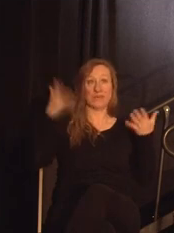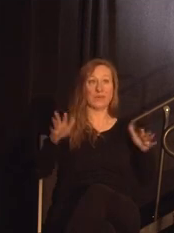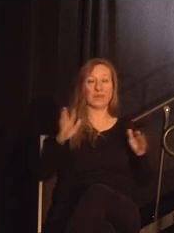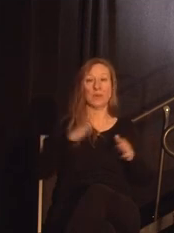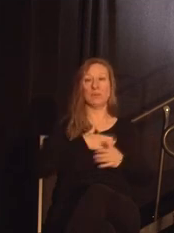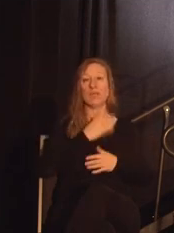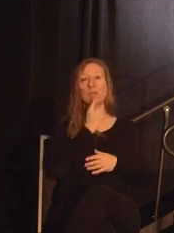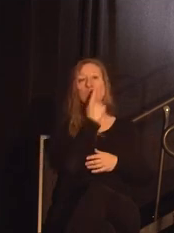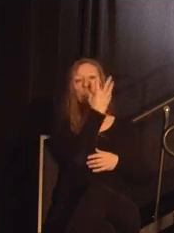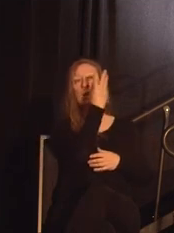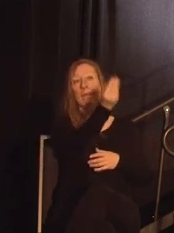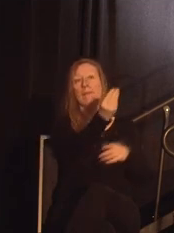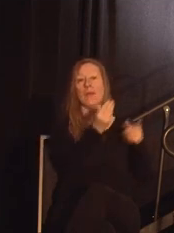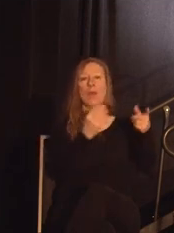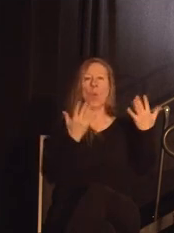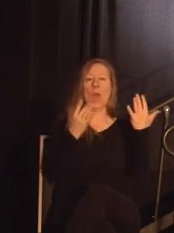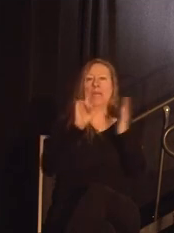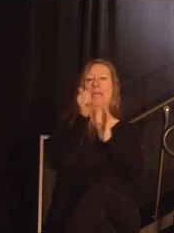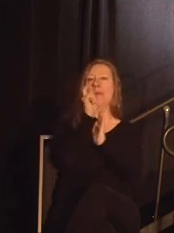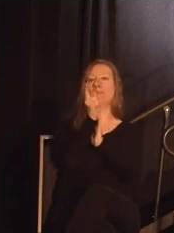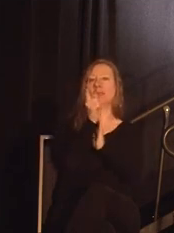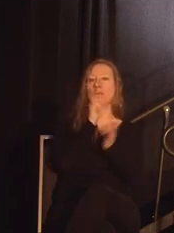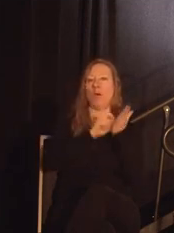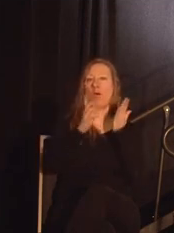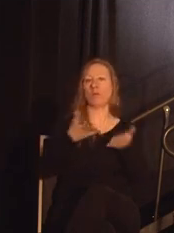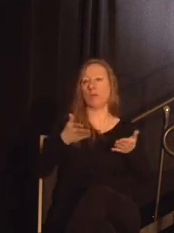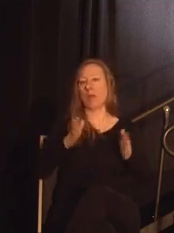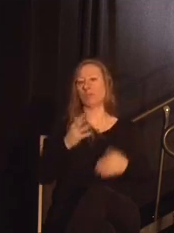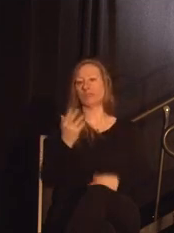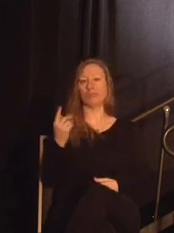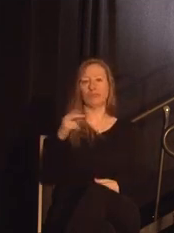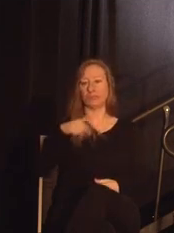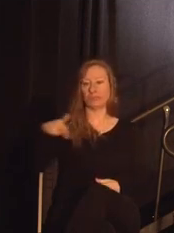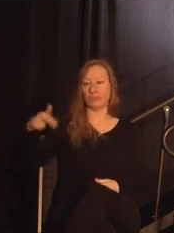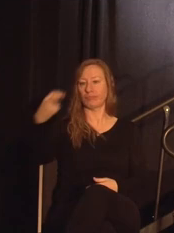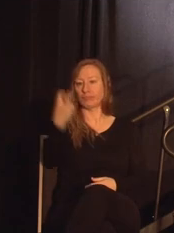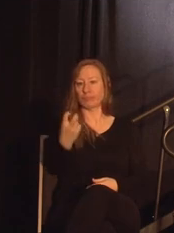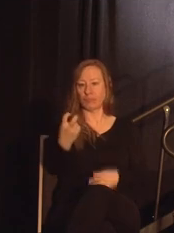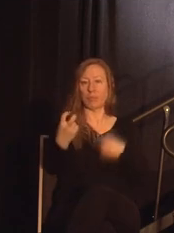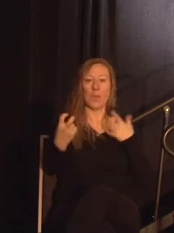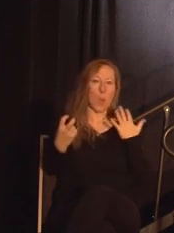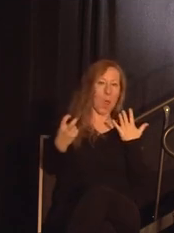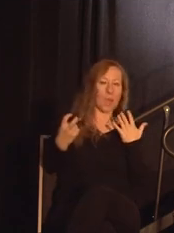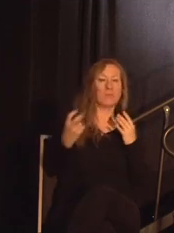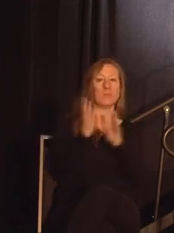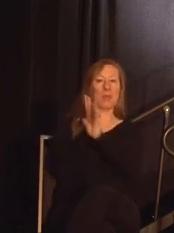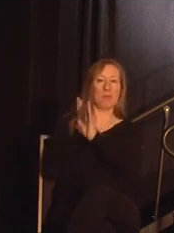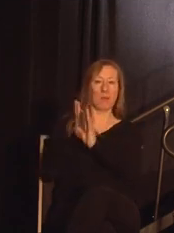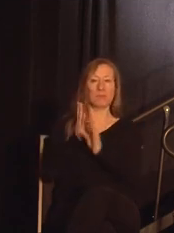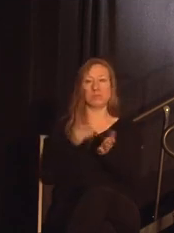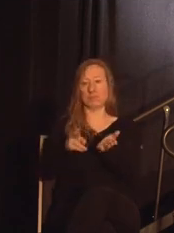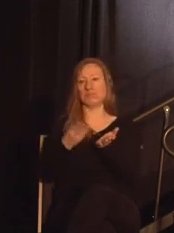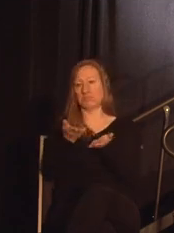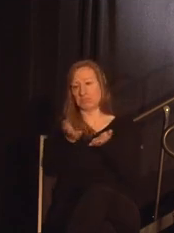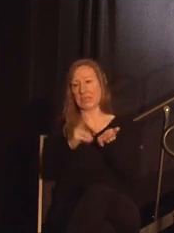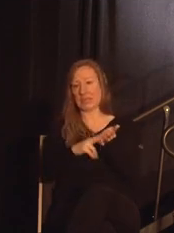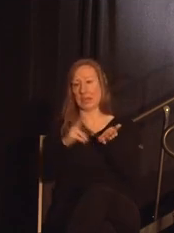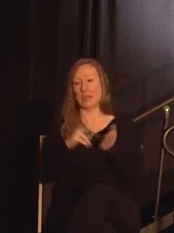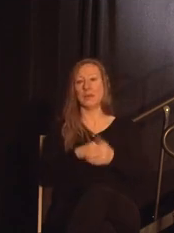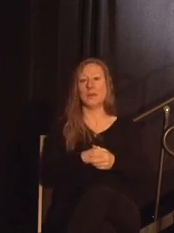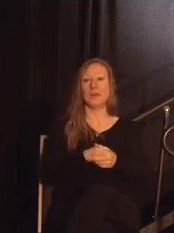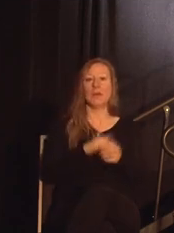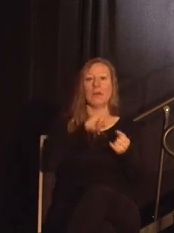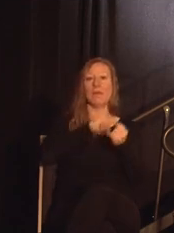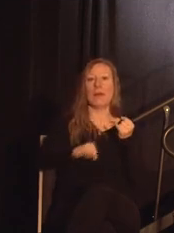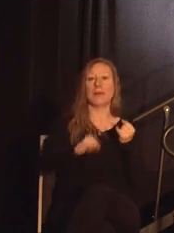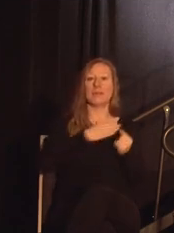give the authors about 10 minutes to get to the table before approaching them to have your book signed. Lastly, we ask that you please be